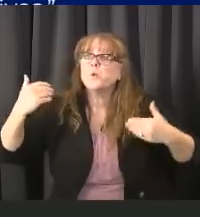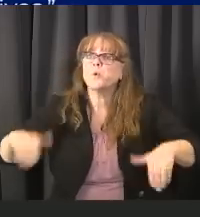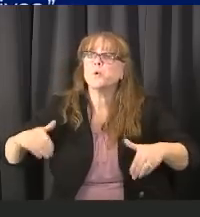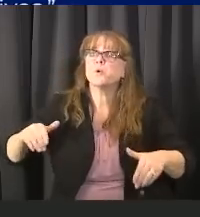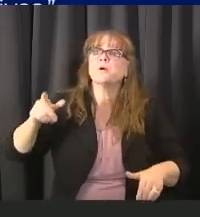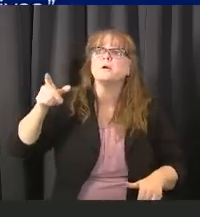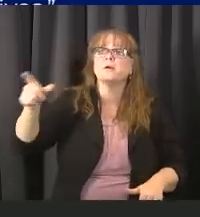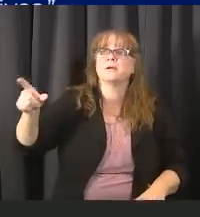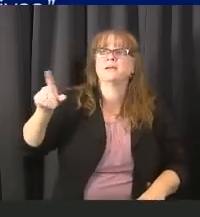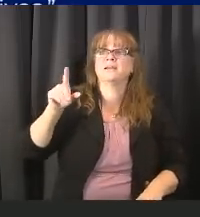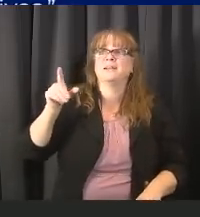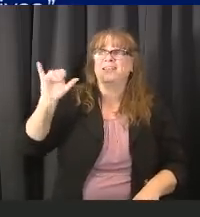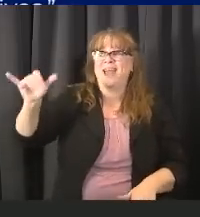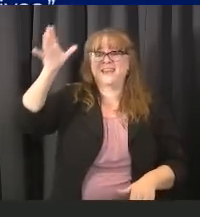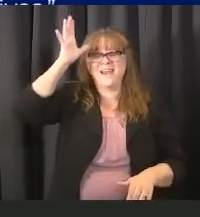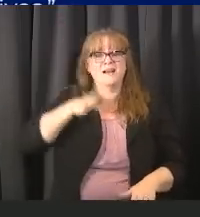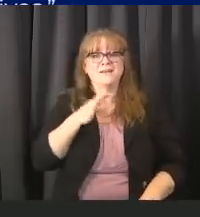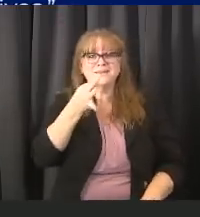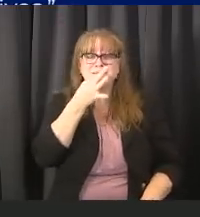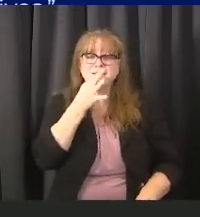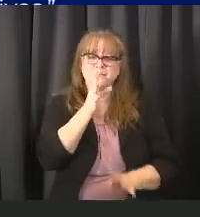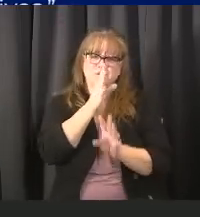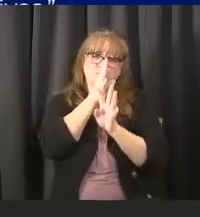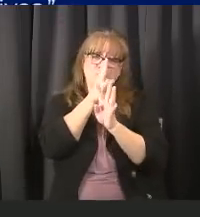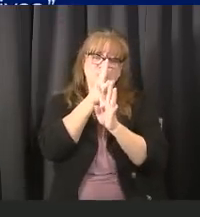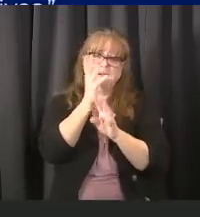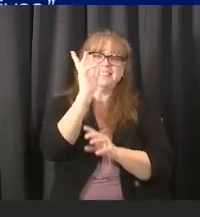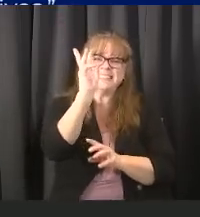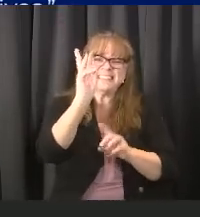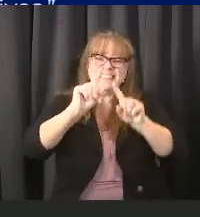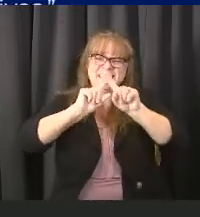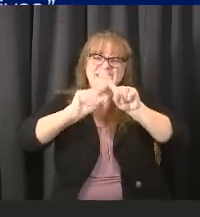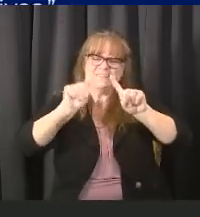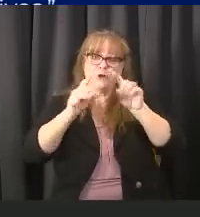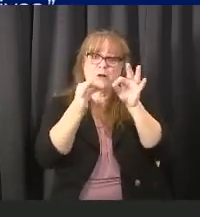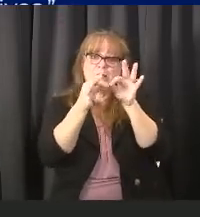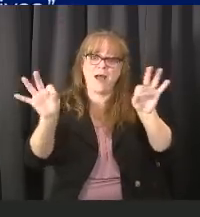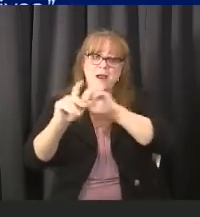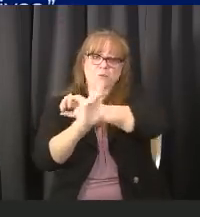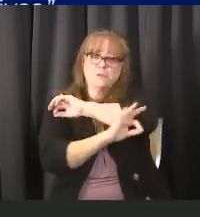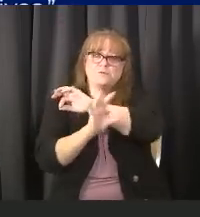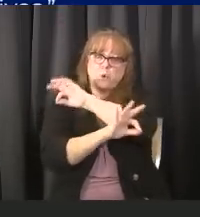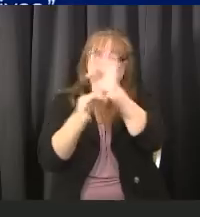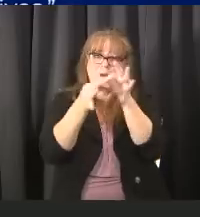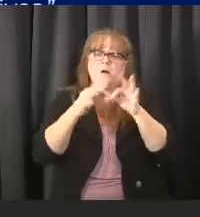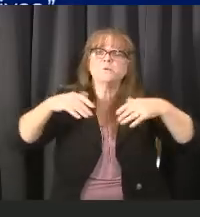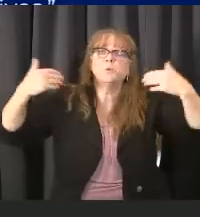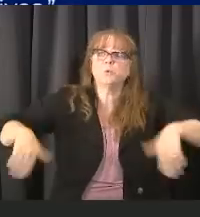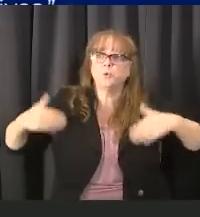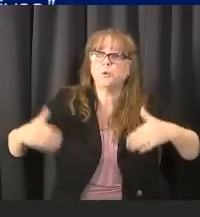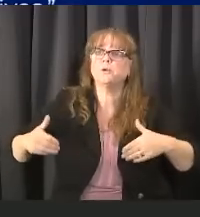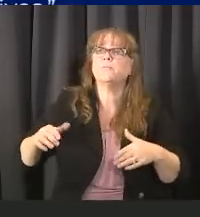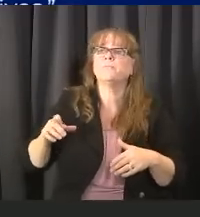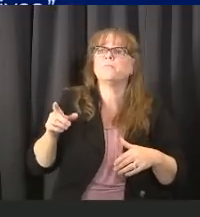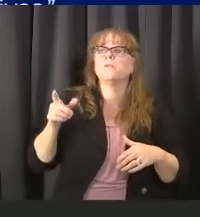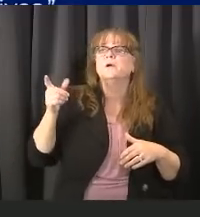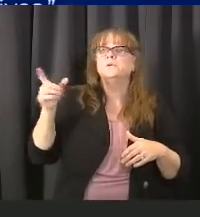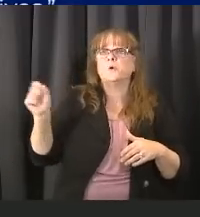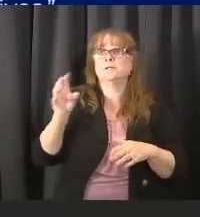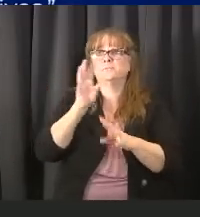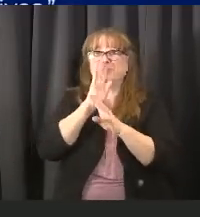delivering the message on why he was receiving the vaccine in 3 of the languages that he speaks. And his message is very important, as you'll see in a